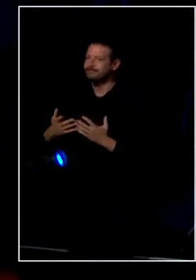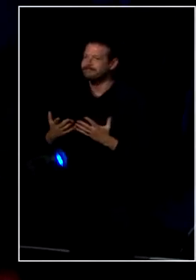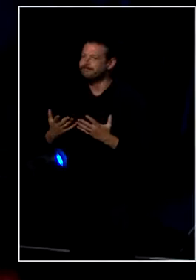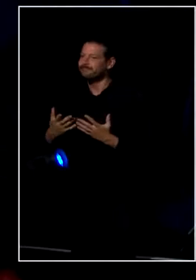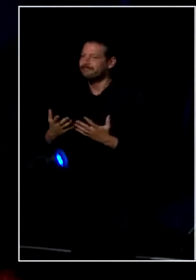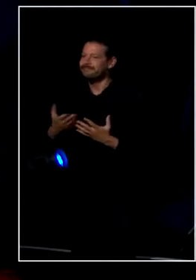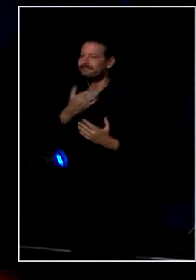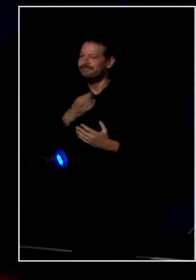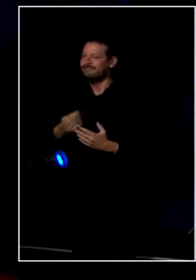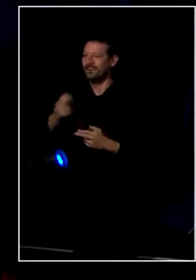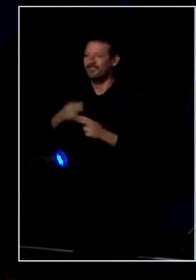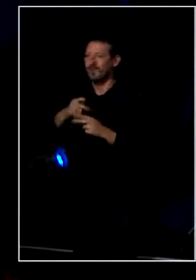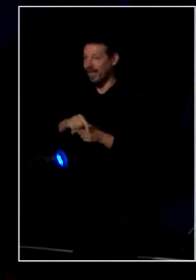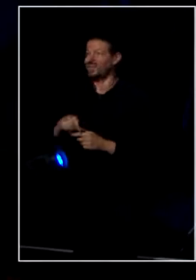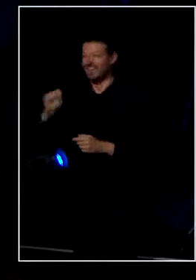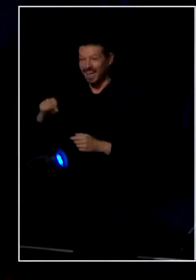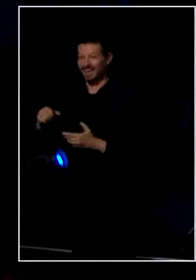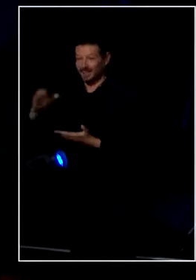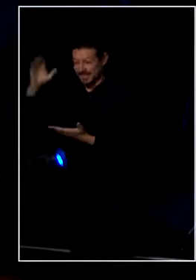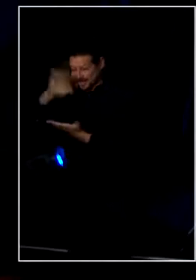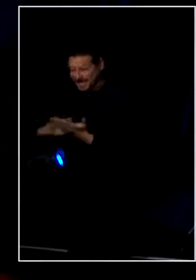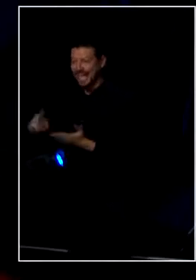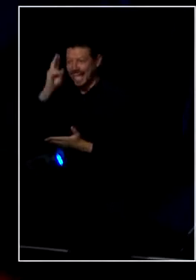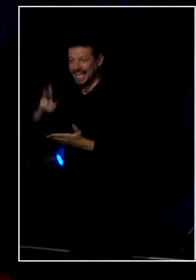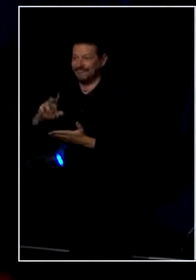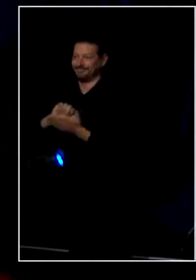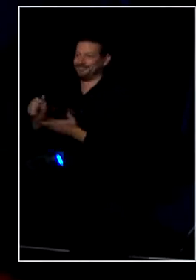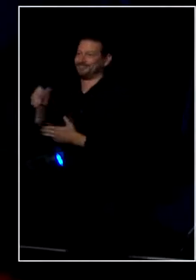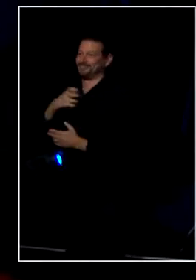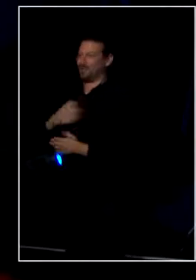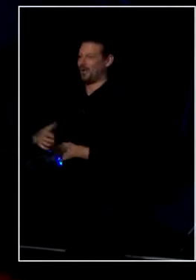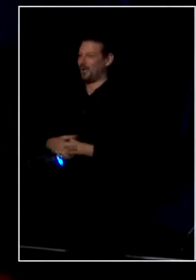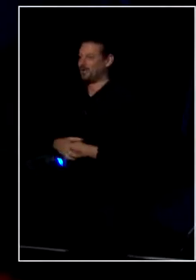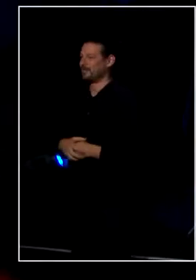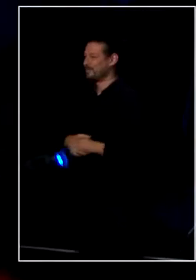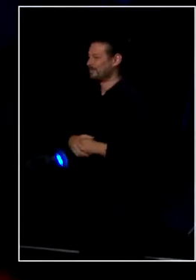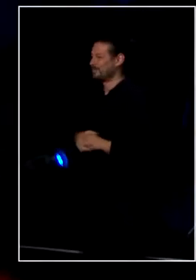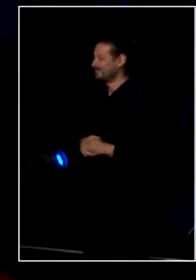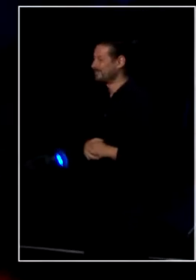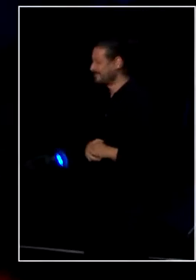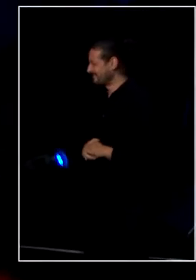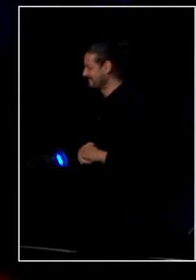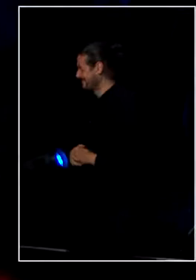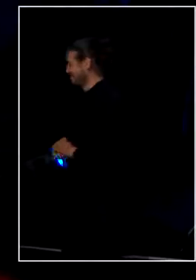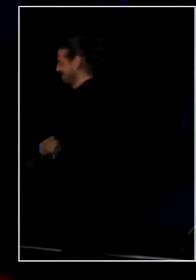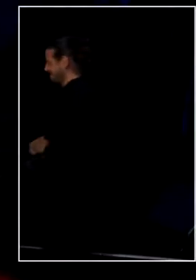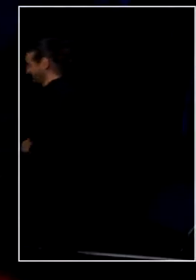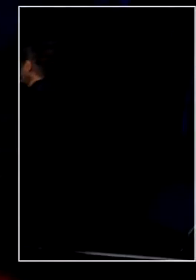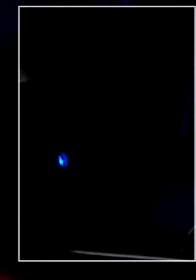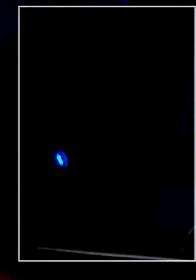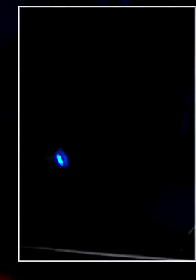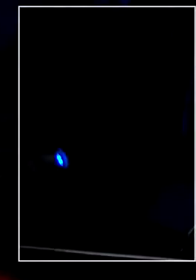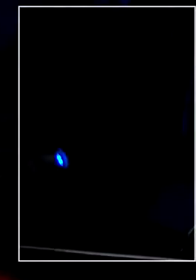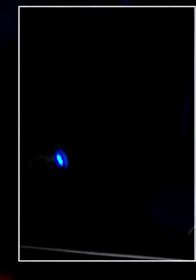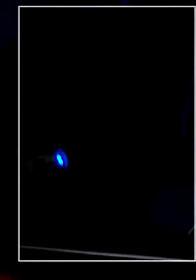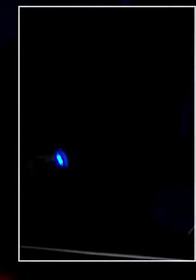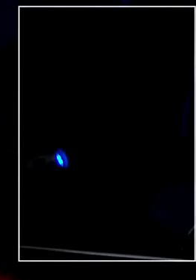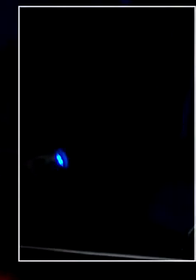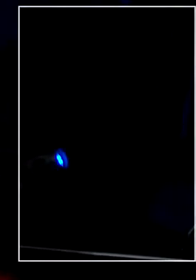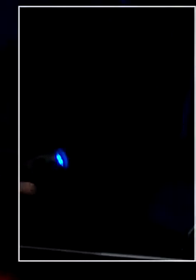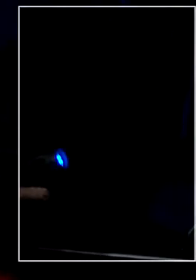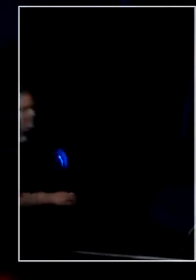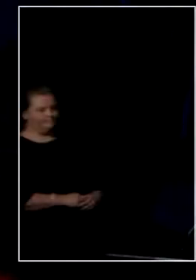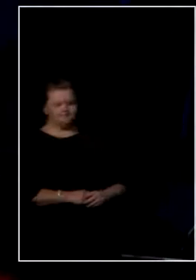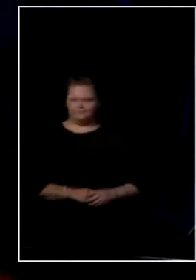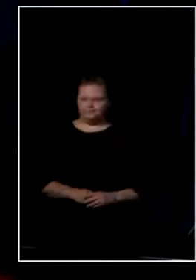third reprint. That would be amazing. Jane, I want to ask you, what do you hope that people will get from reading your